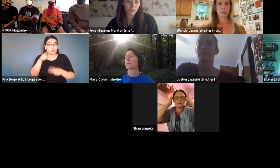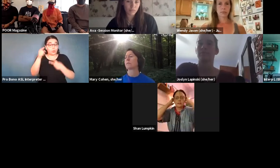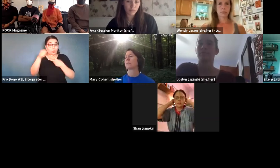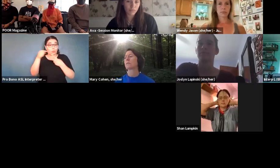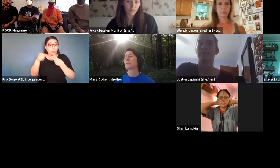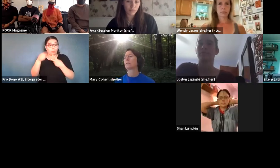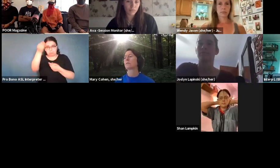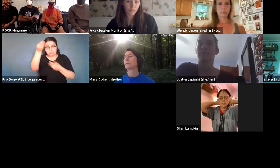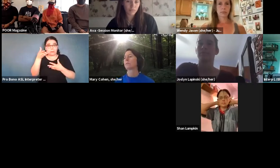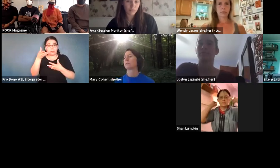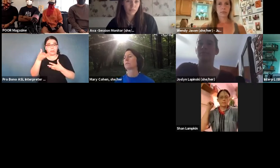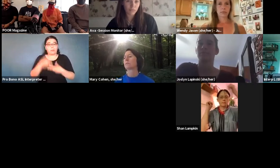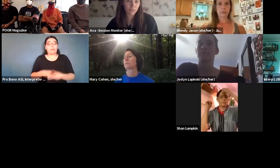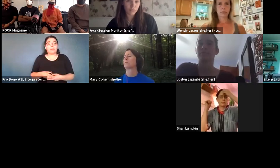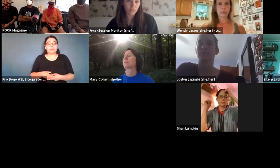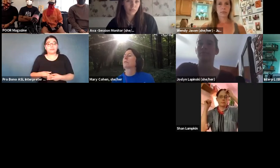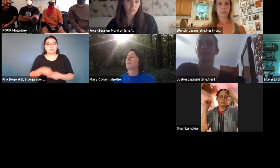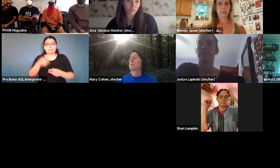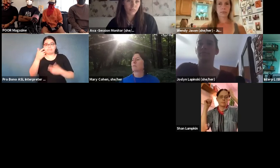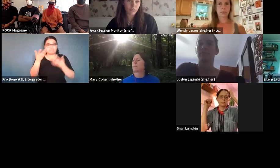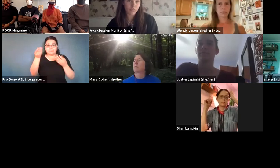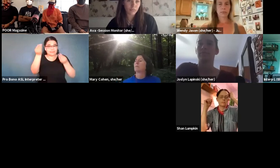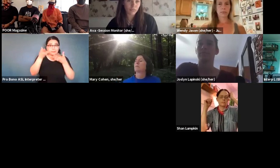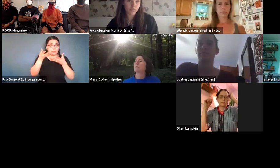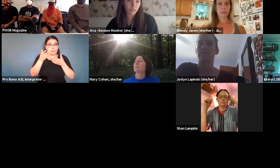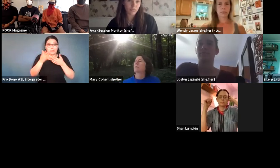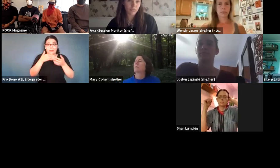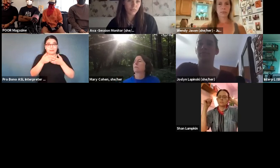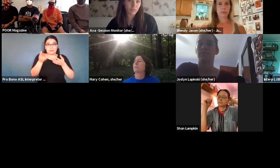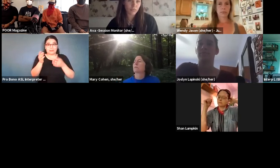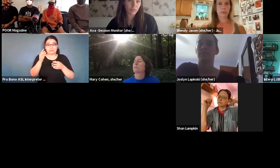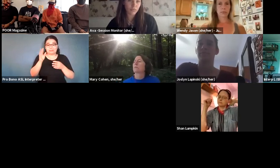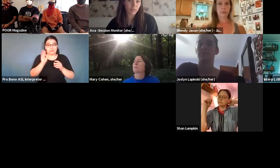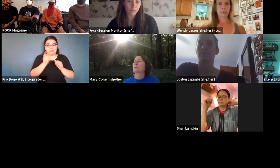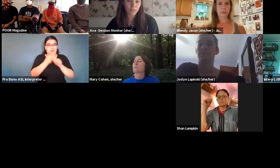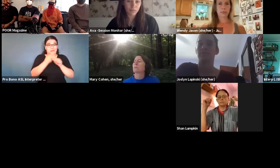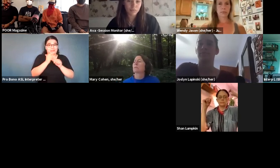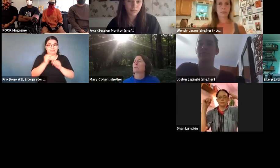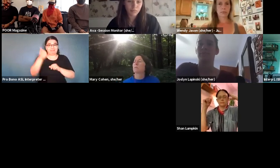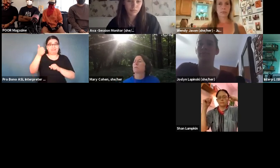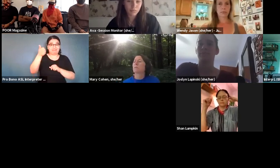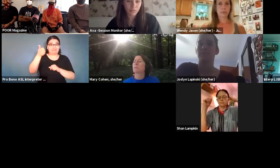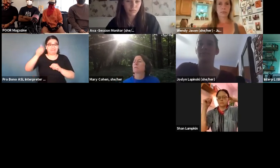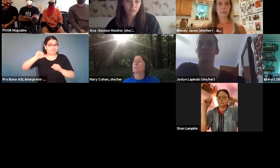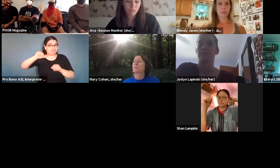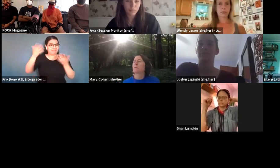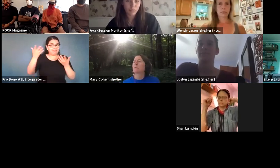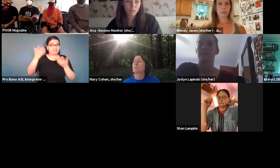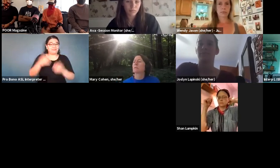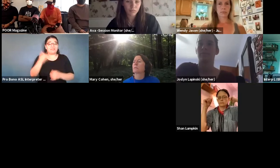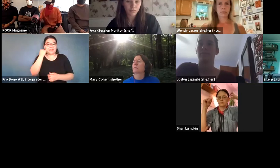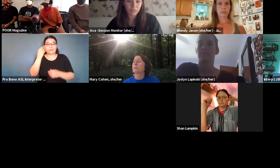Let me know. Give me some kind of sign that you can hear Gloria interpreting right